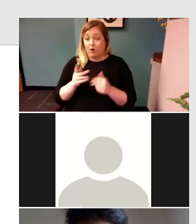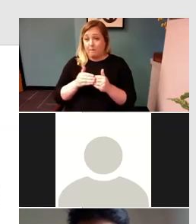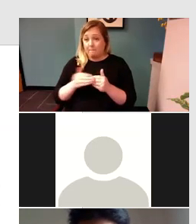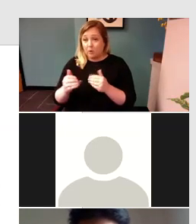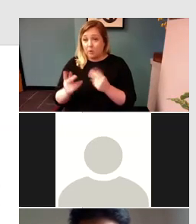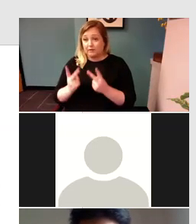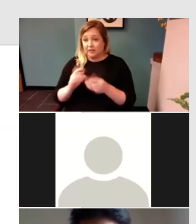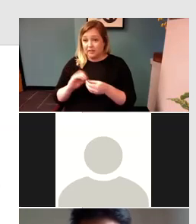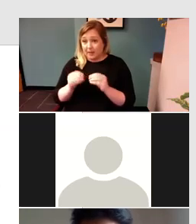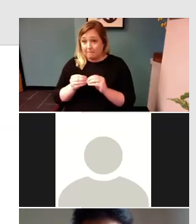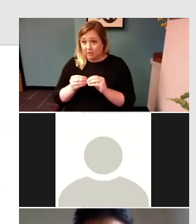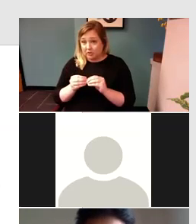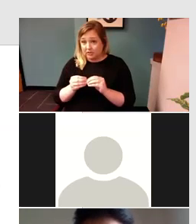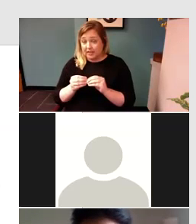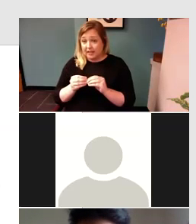particular